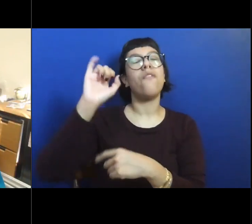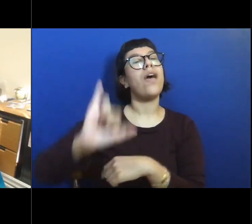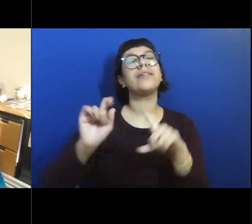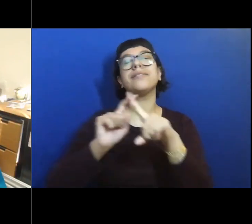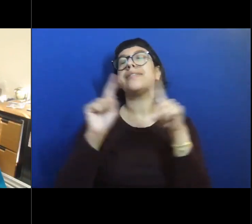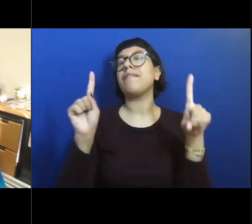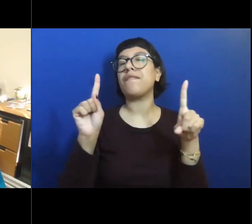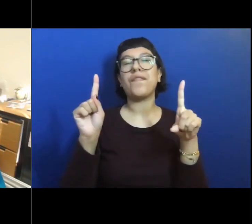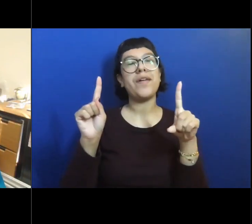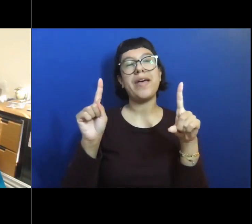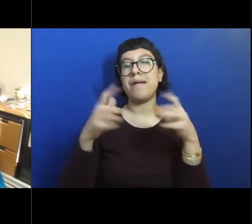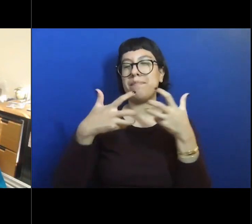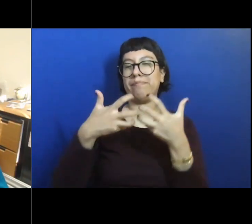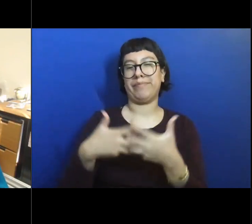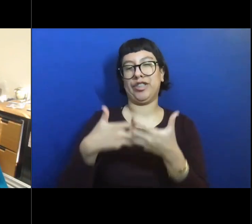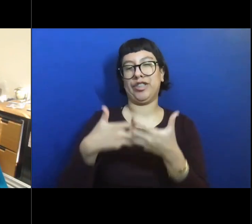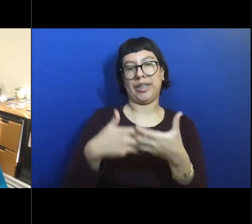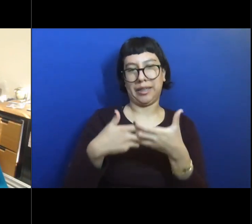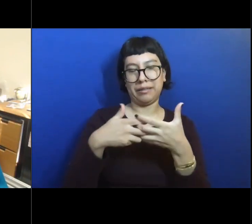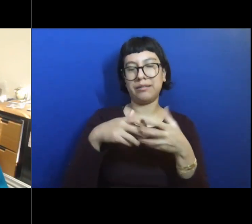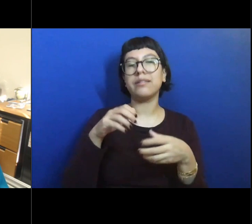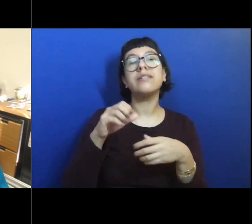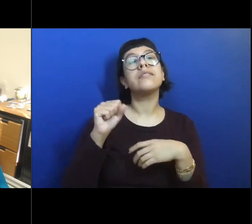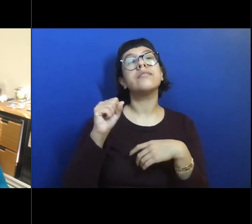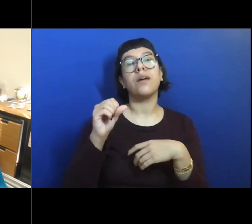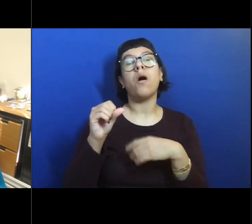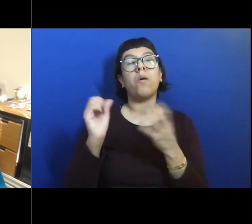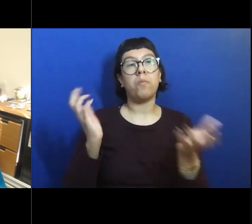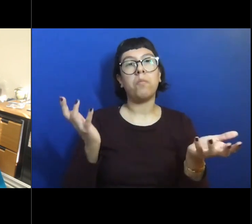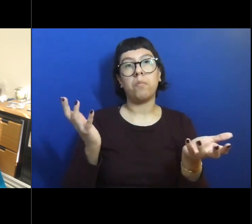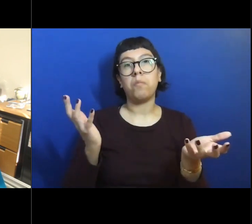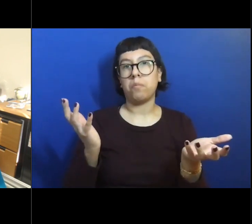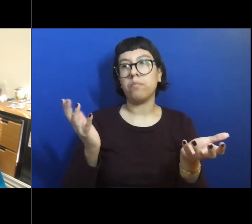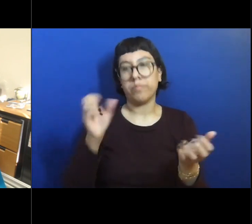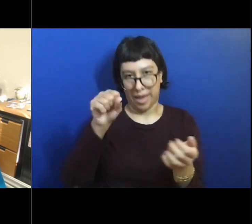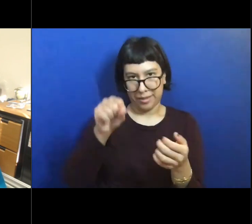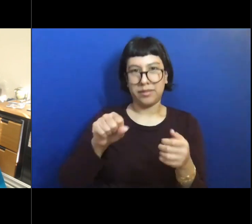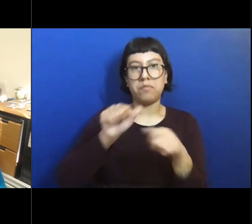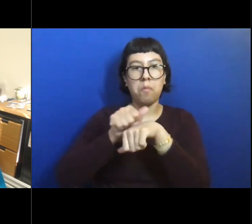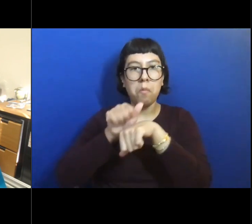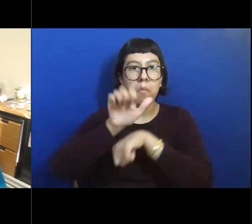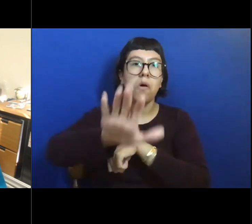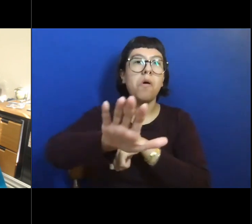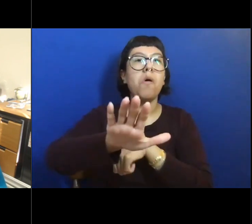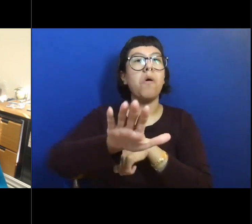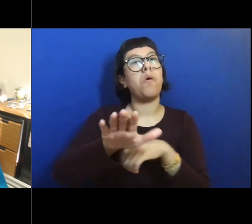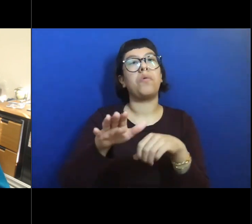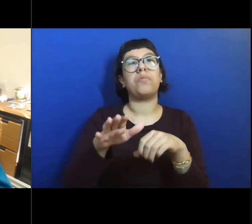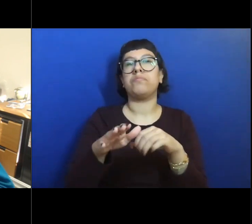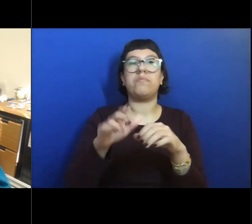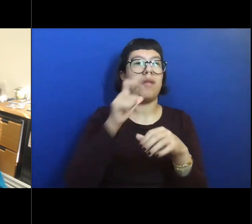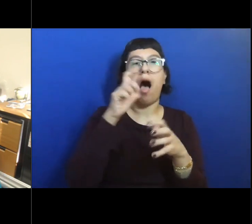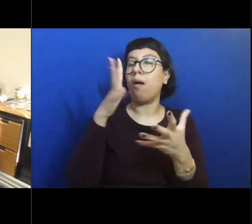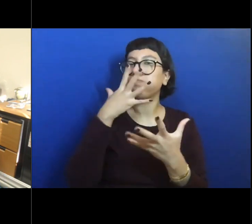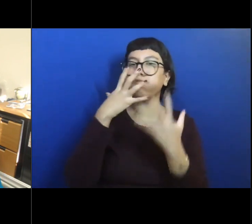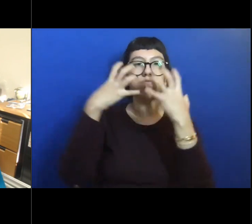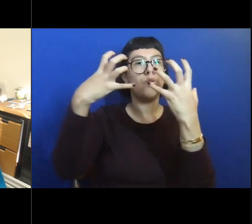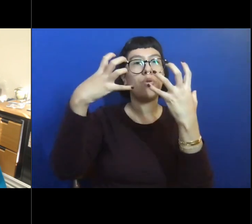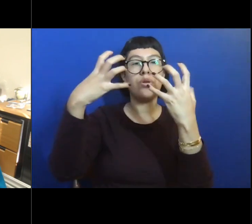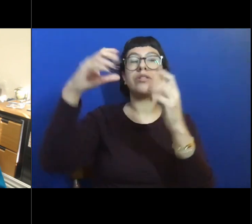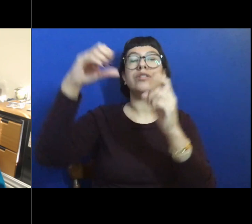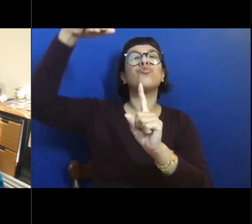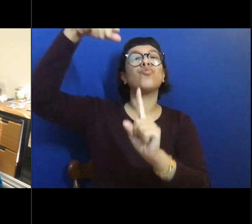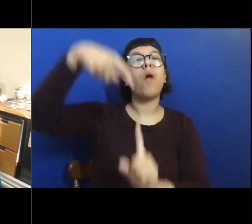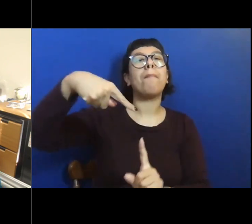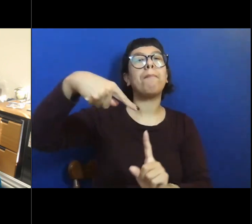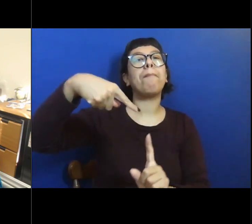of the Hurricane Hunter plane. And so they are putting instruments in the hurricane, but instead of balloons going up, they're dropsondes